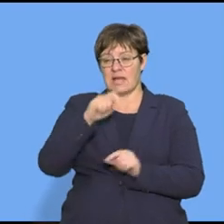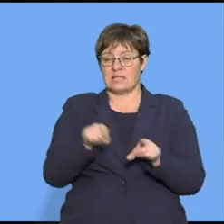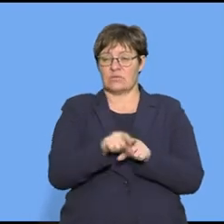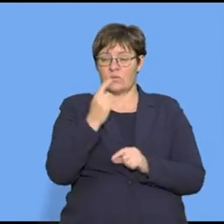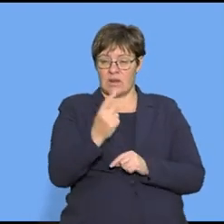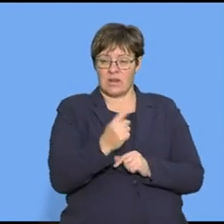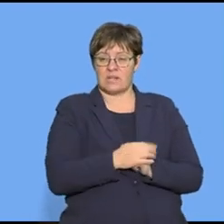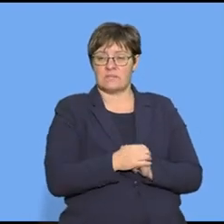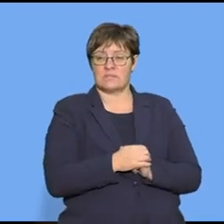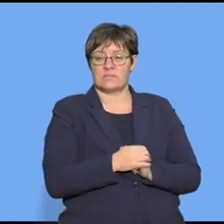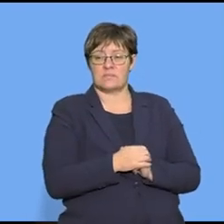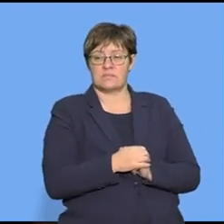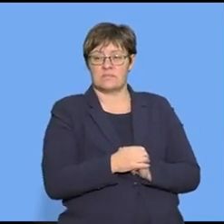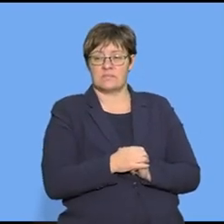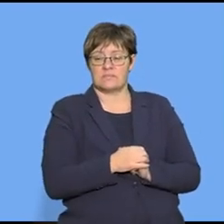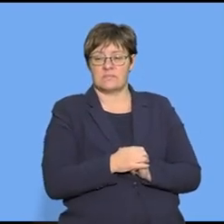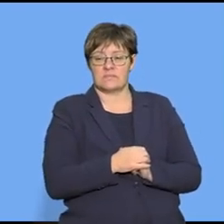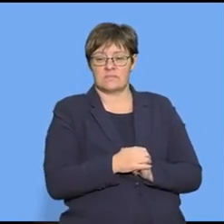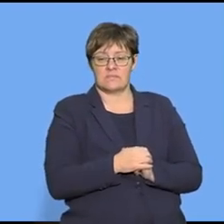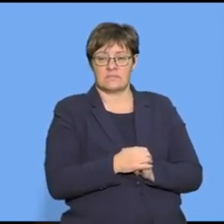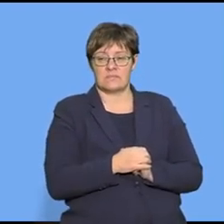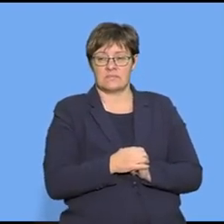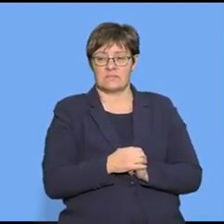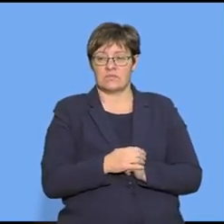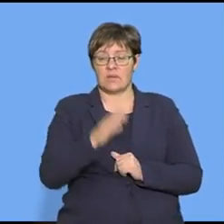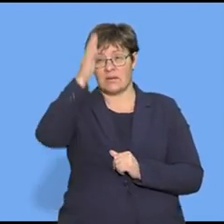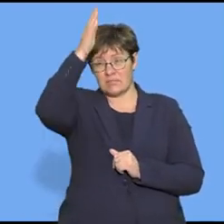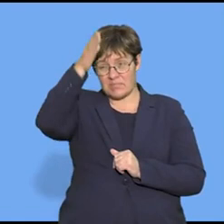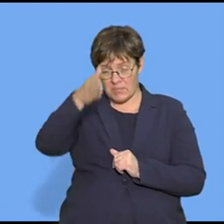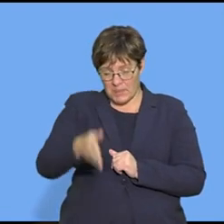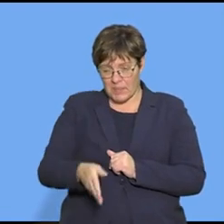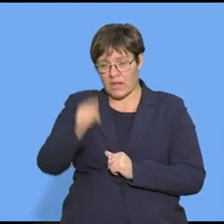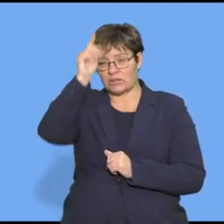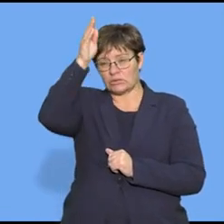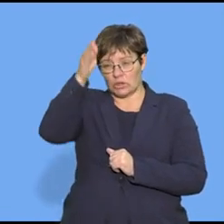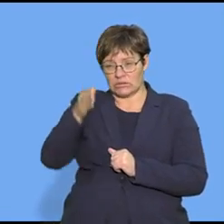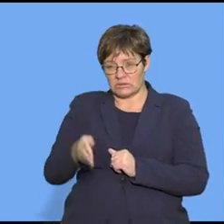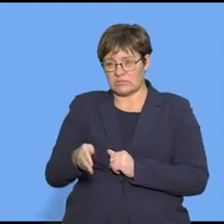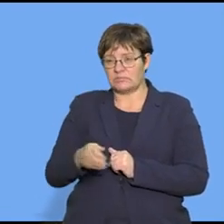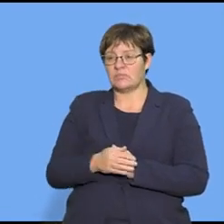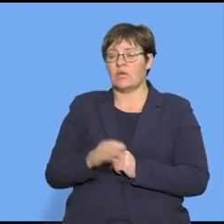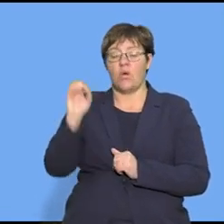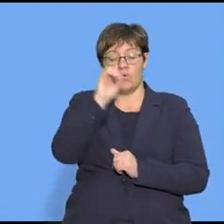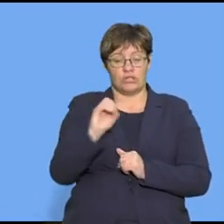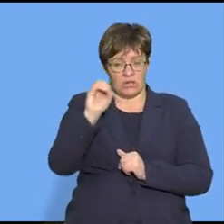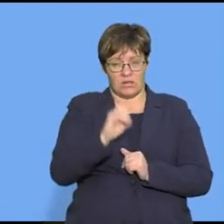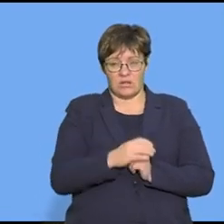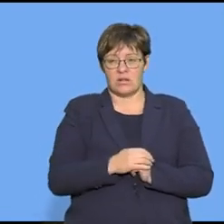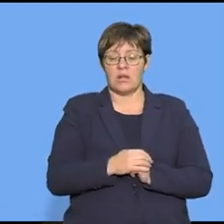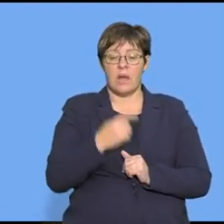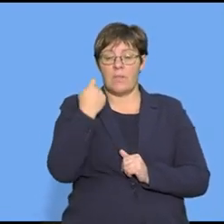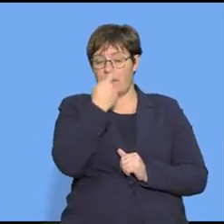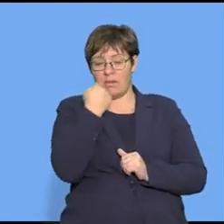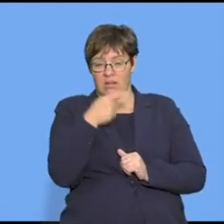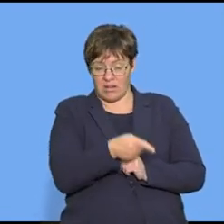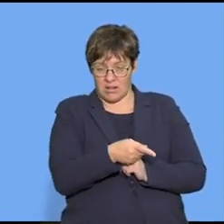just be simply there, right? There. So the dotted line will be the original, and then the purple one will